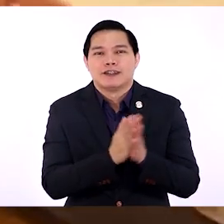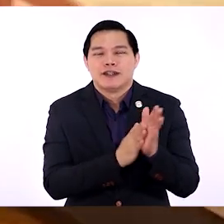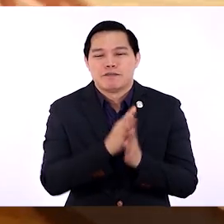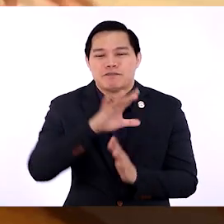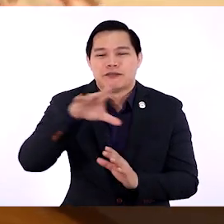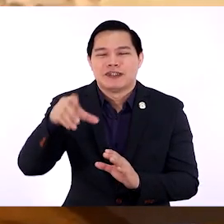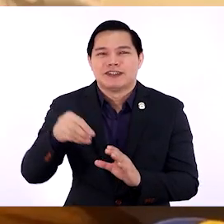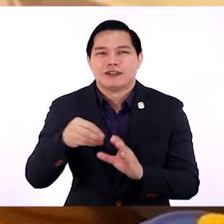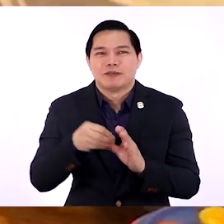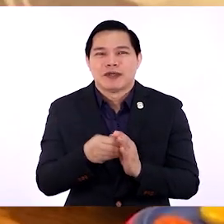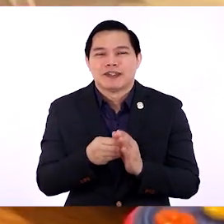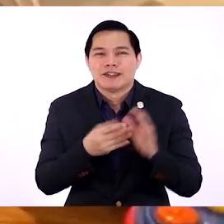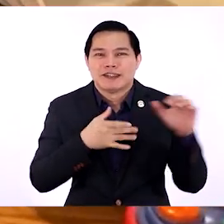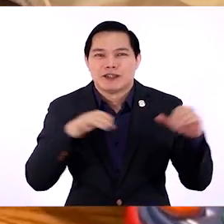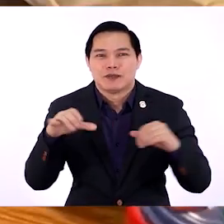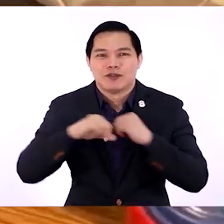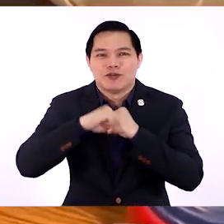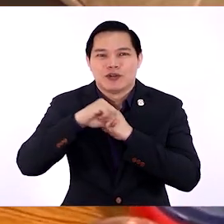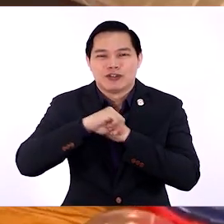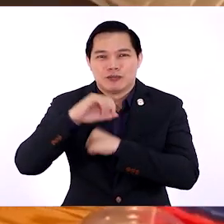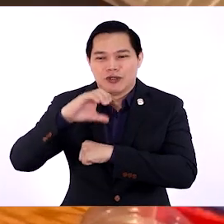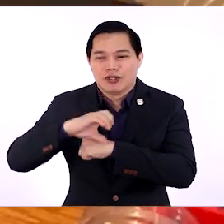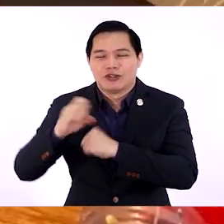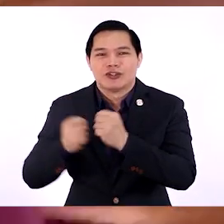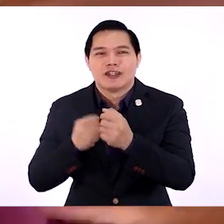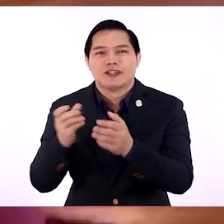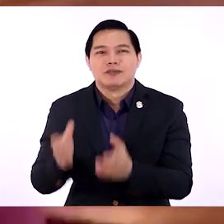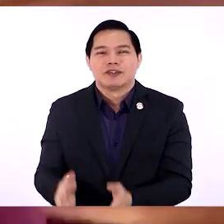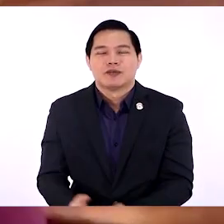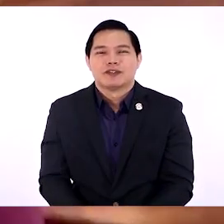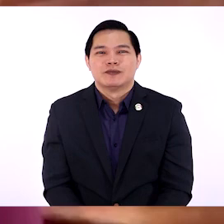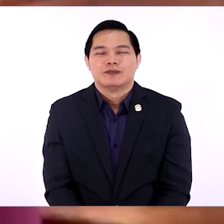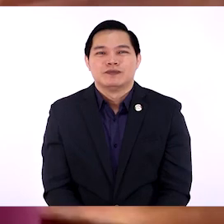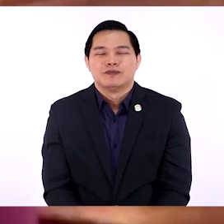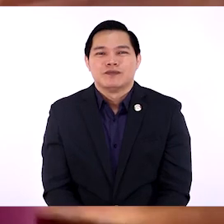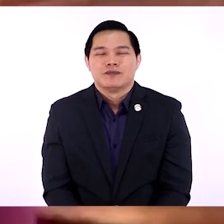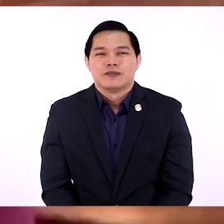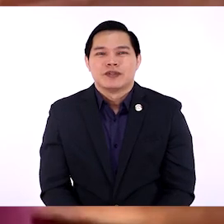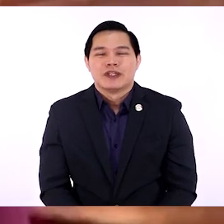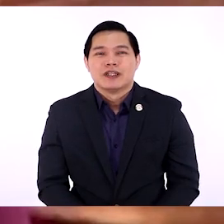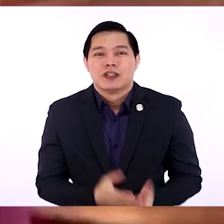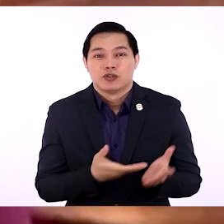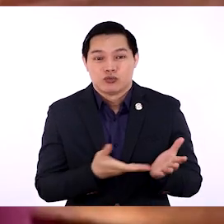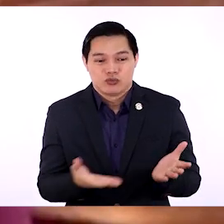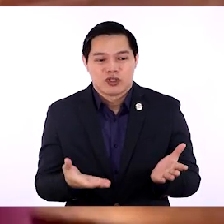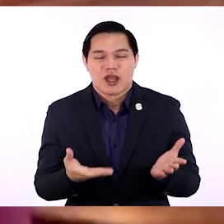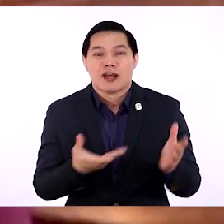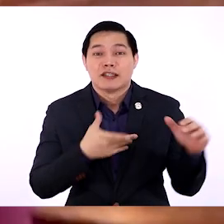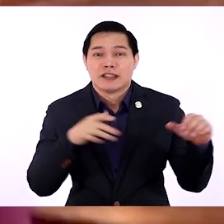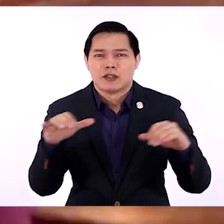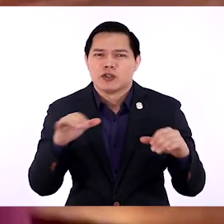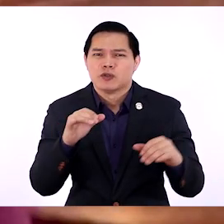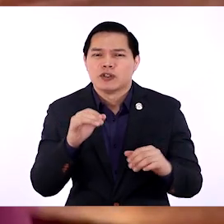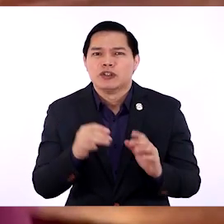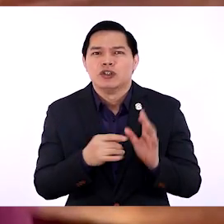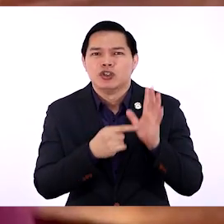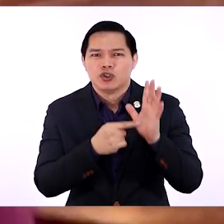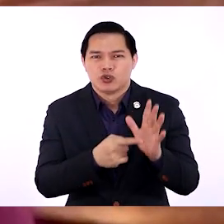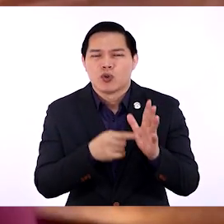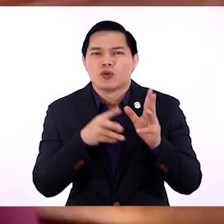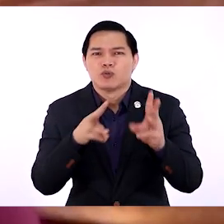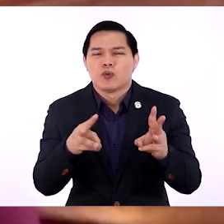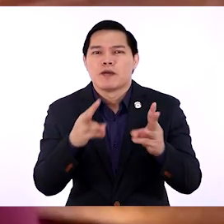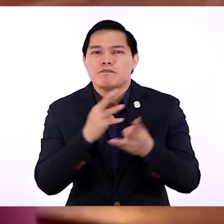participating in the activities launched by the church administration. These activities surely the way to